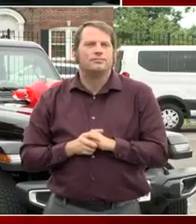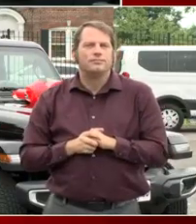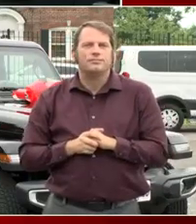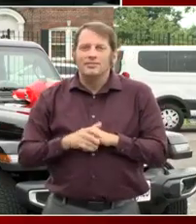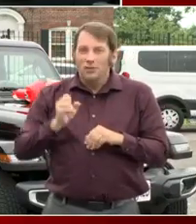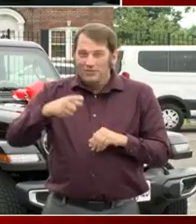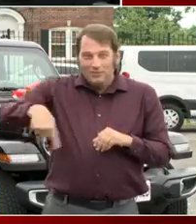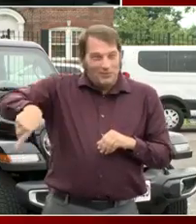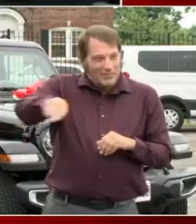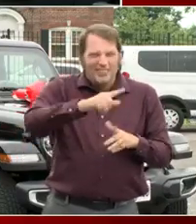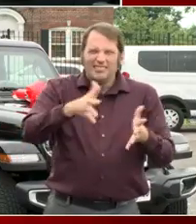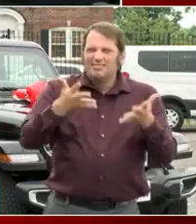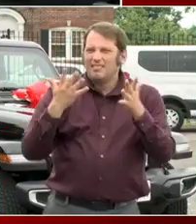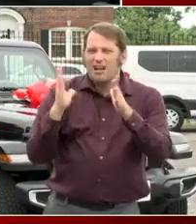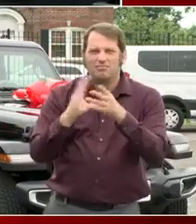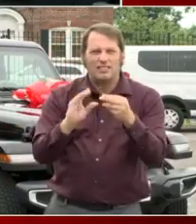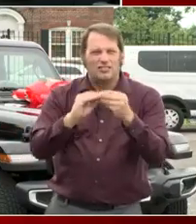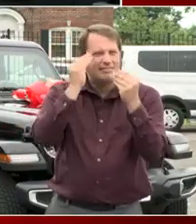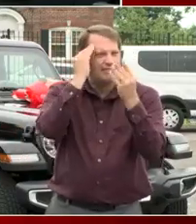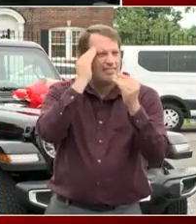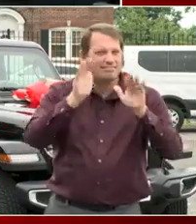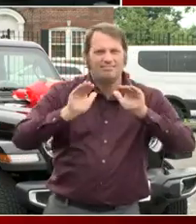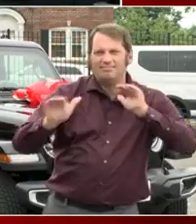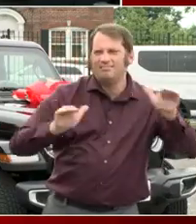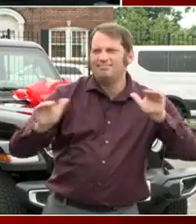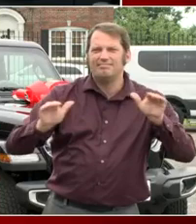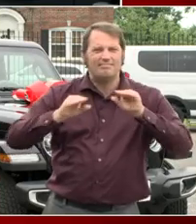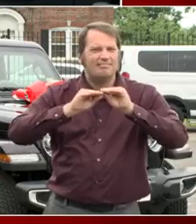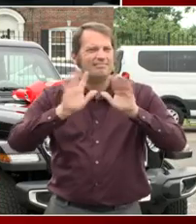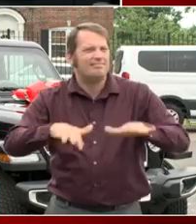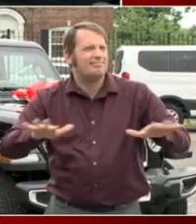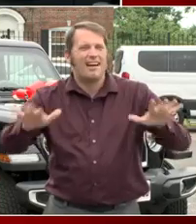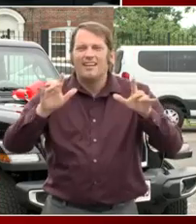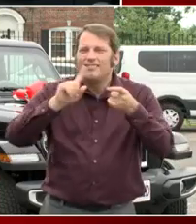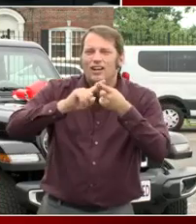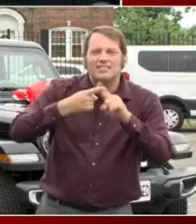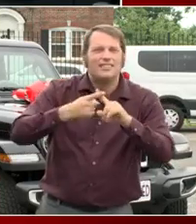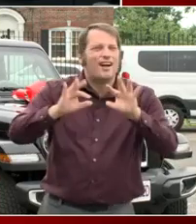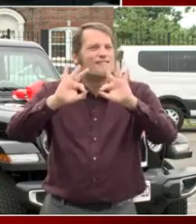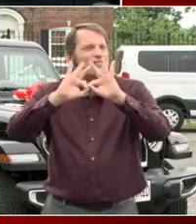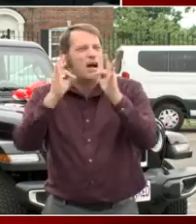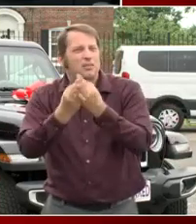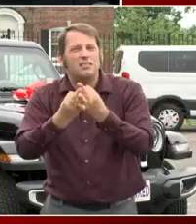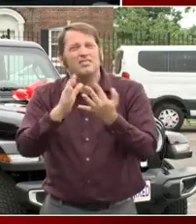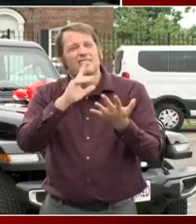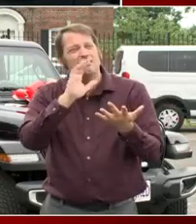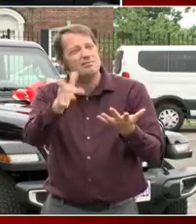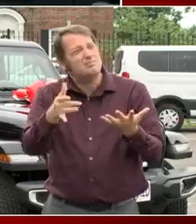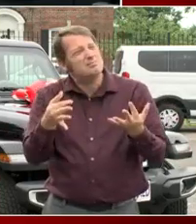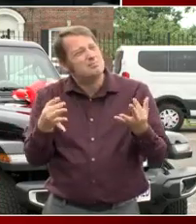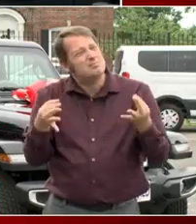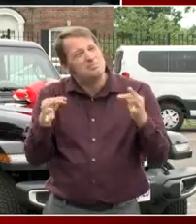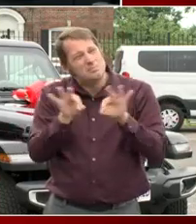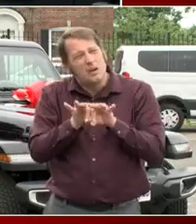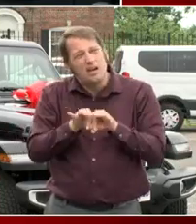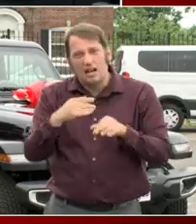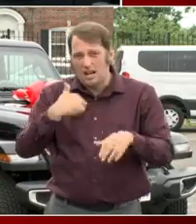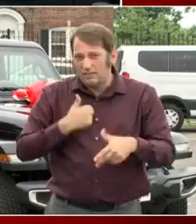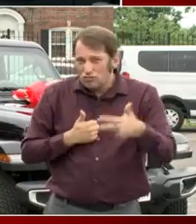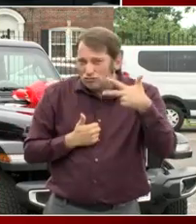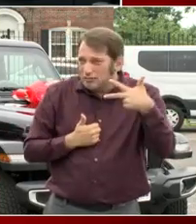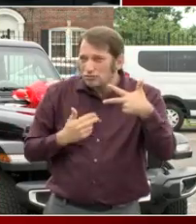tell your loved ones why it's so important. 2 reasons. Actually 3 reasons. 1, for your own